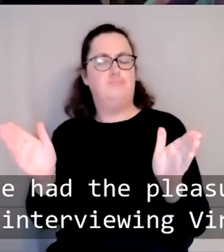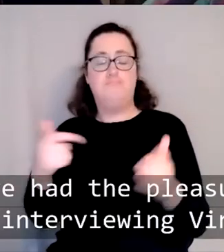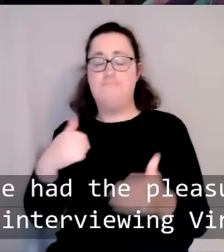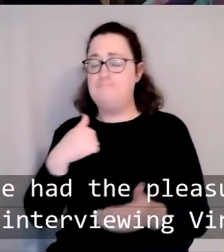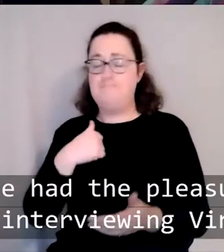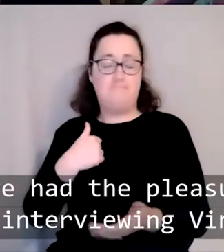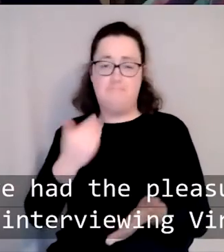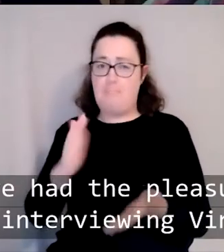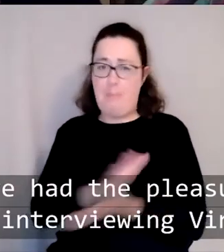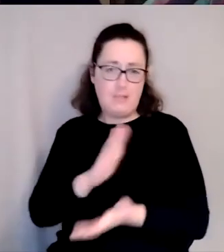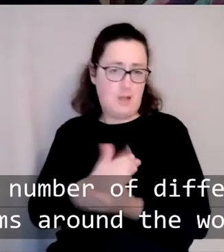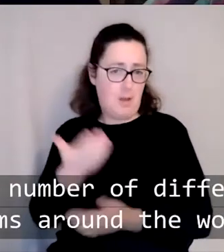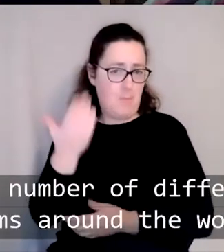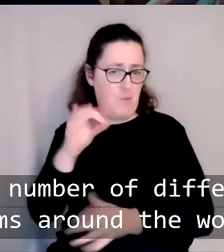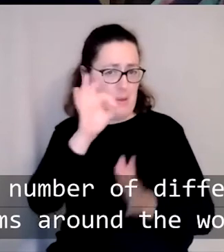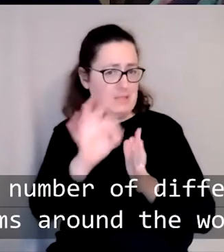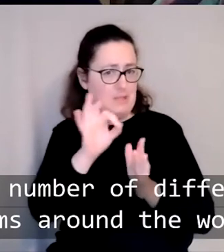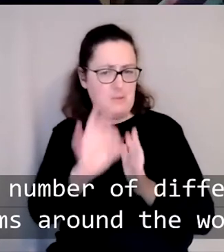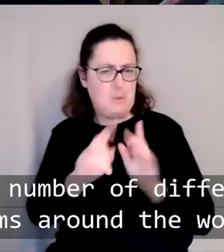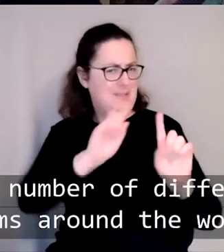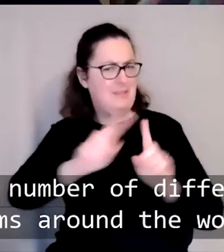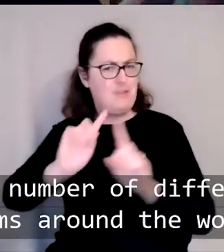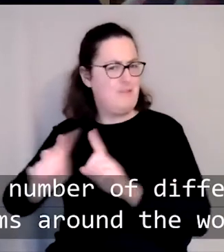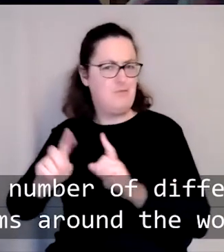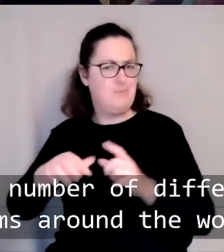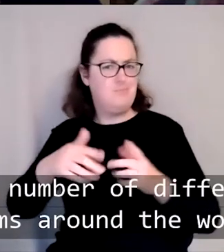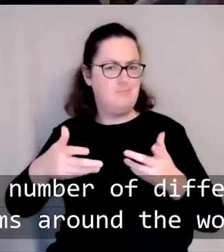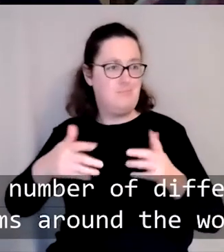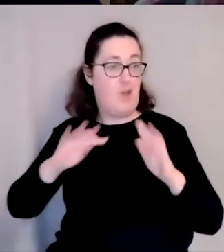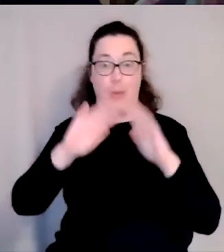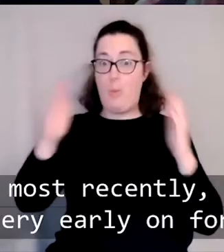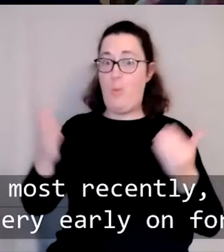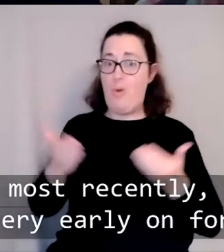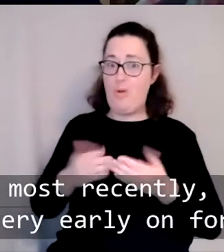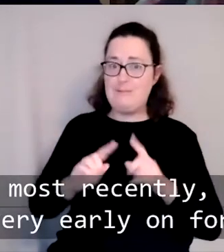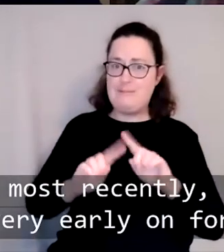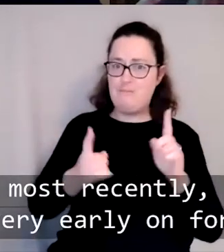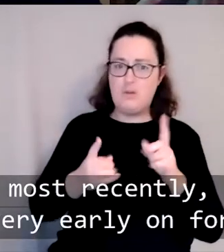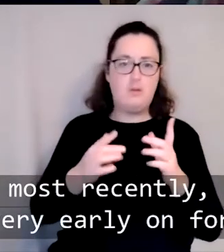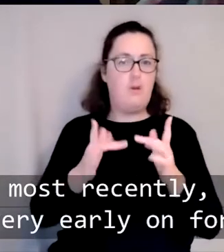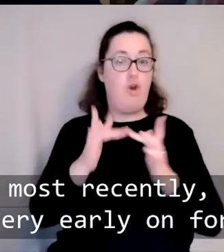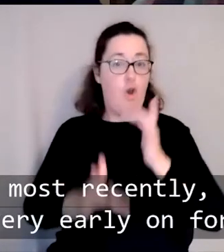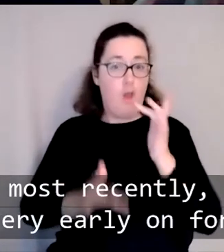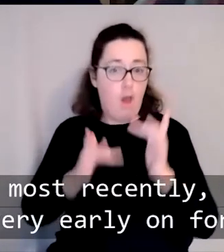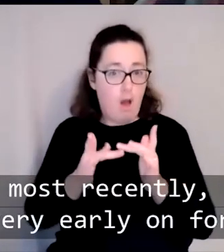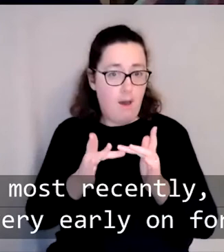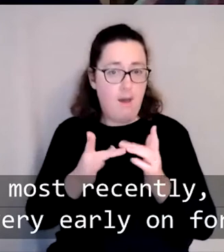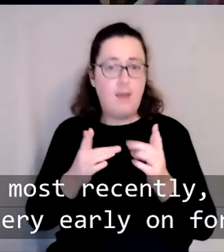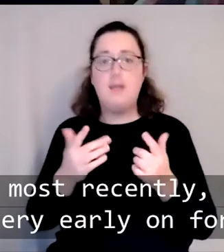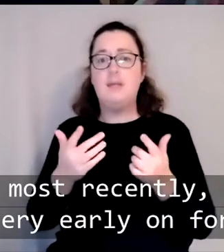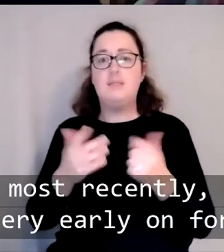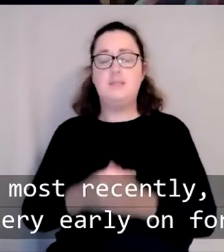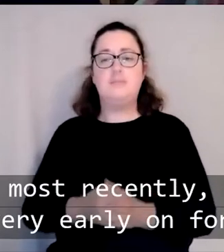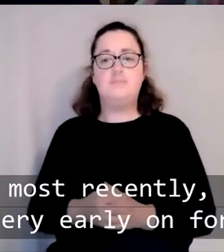pleasure of interviewing Vince in a number of different forums around the world, online most recently. He did